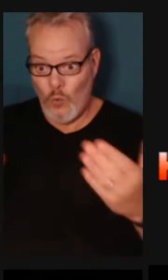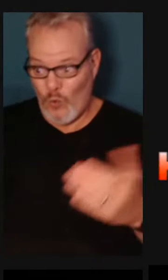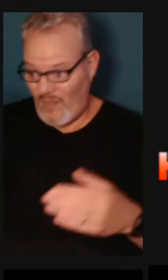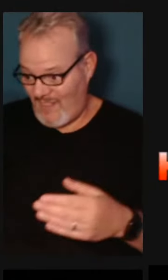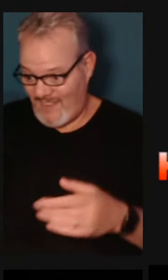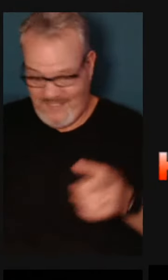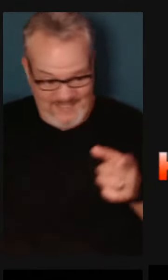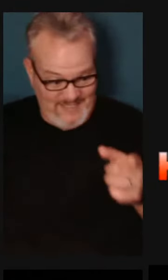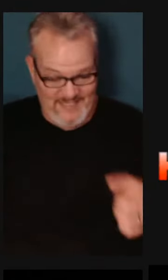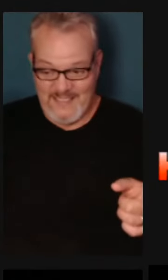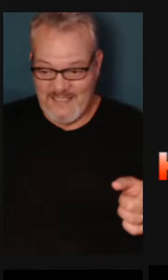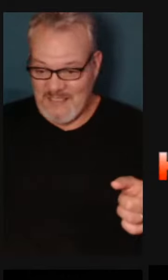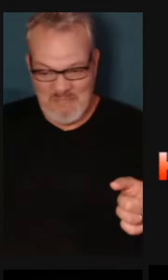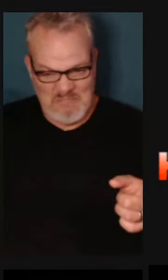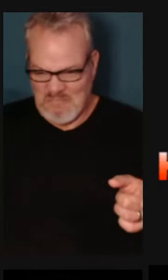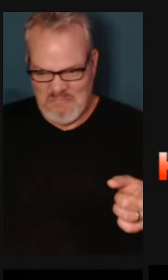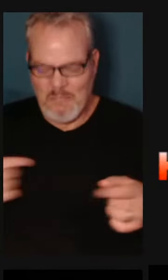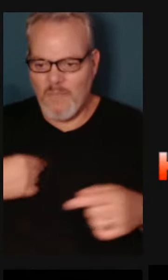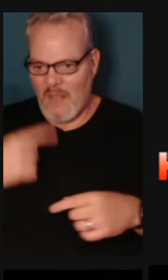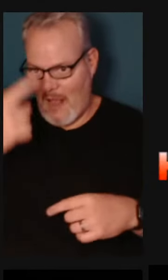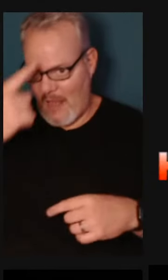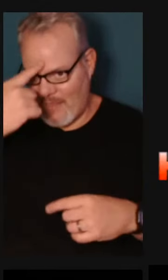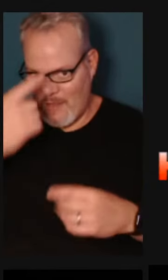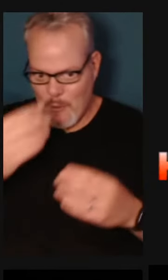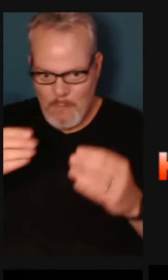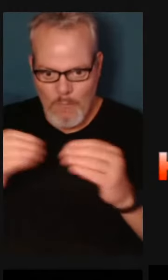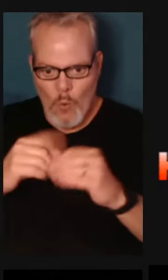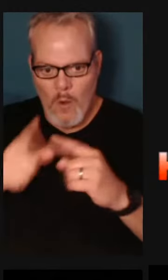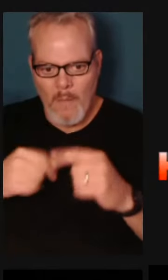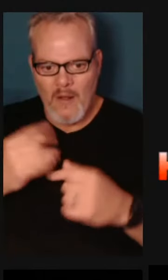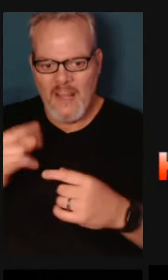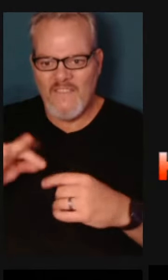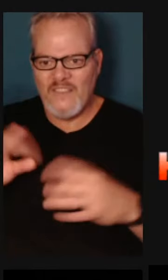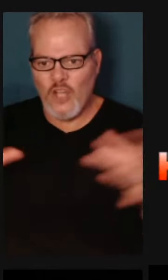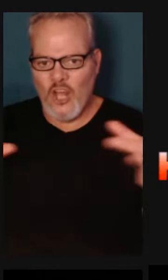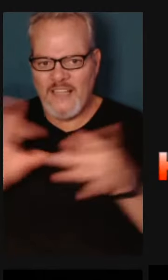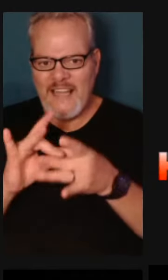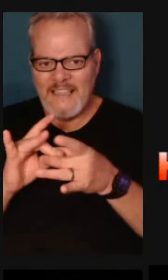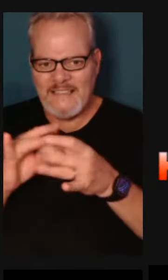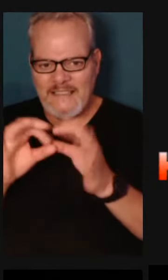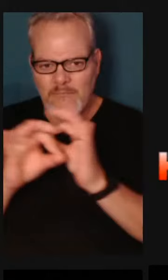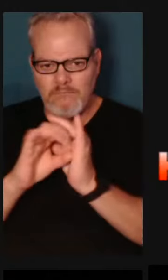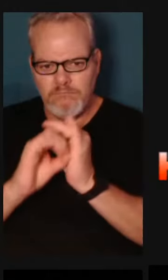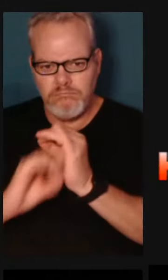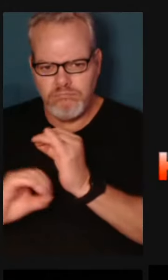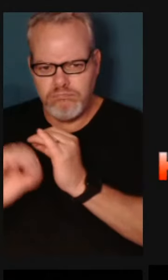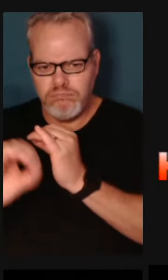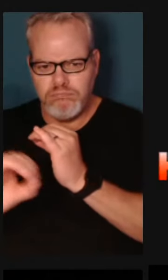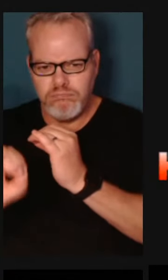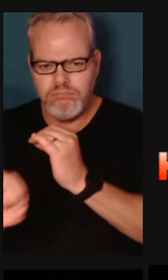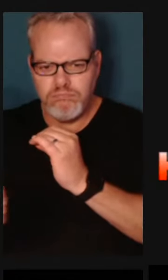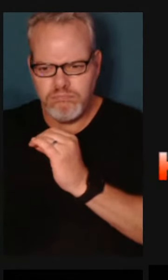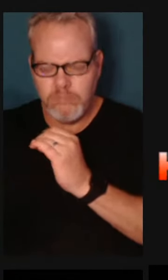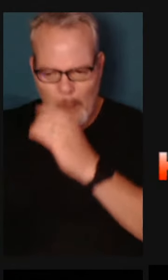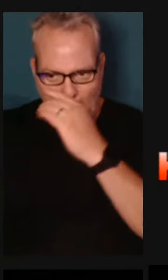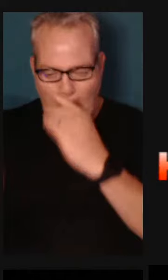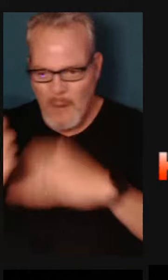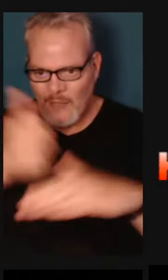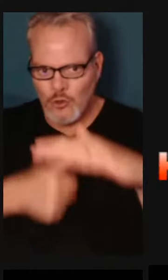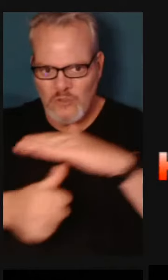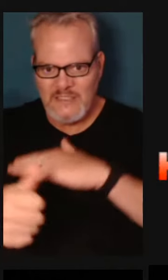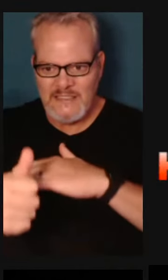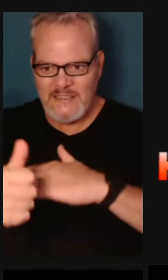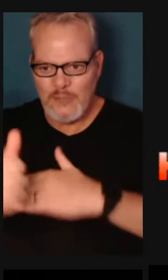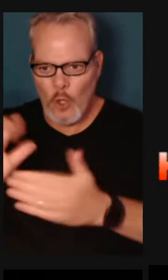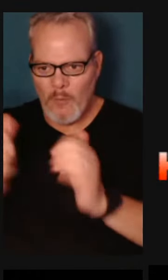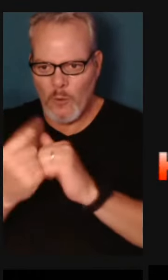way. I think they're more fingers that connect not too far underneath into one more permanent,